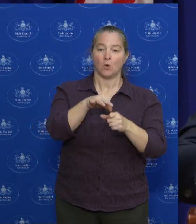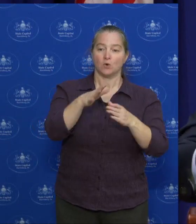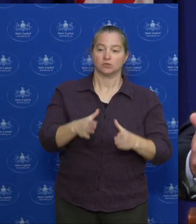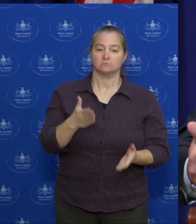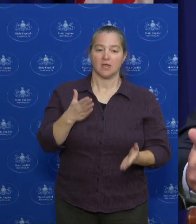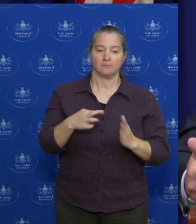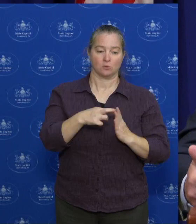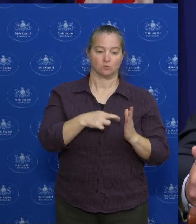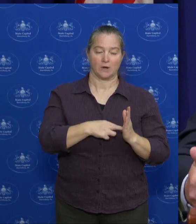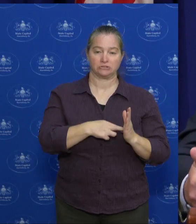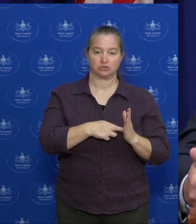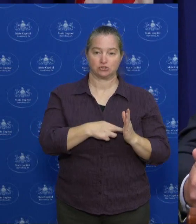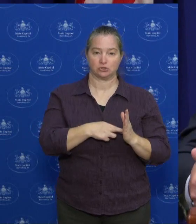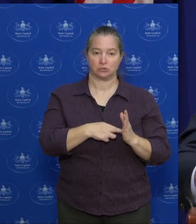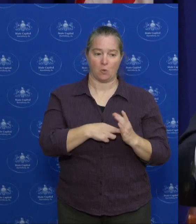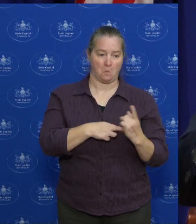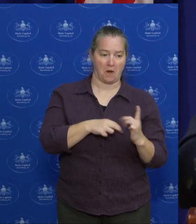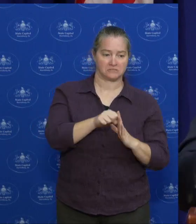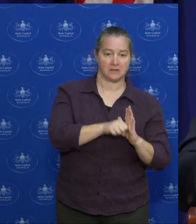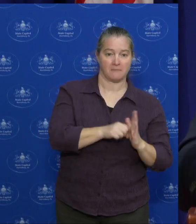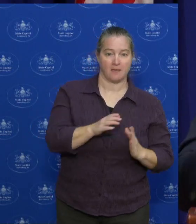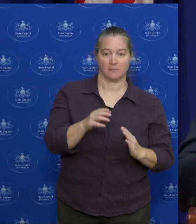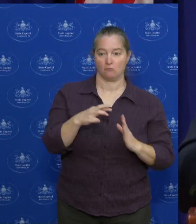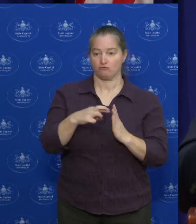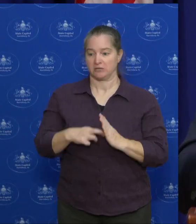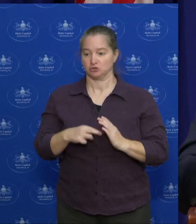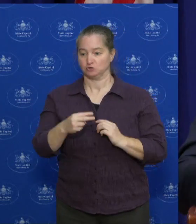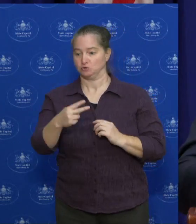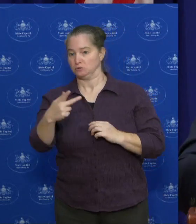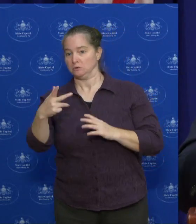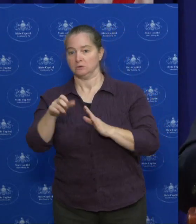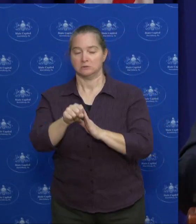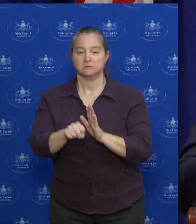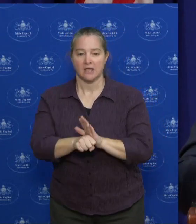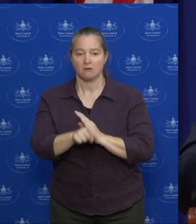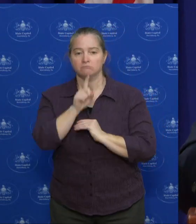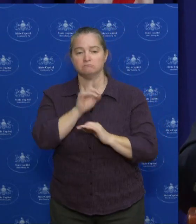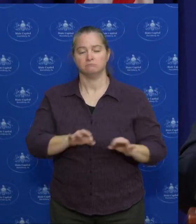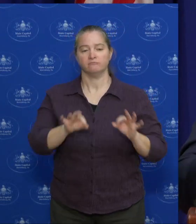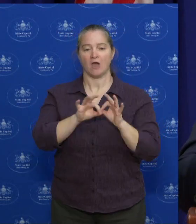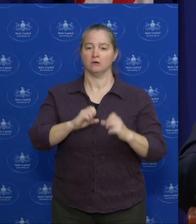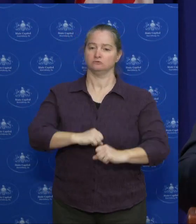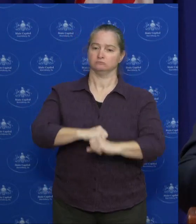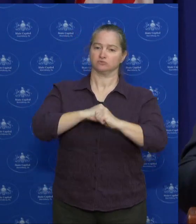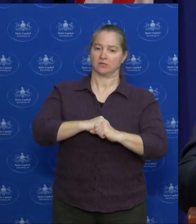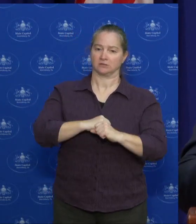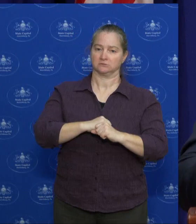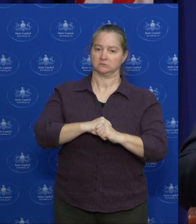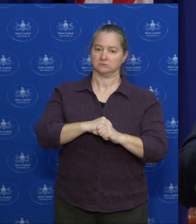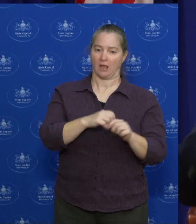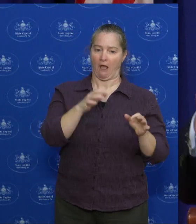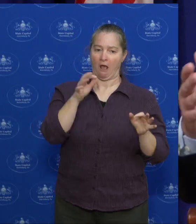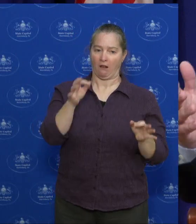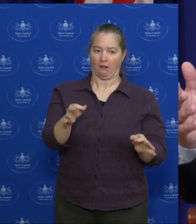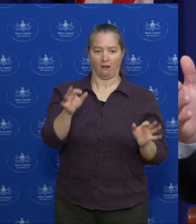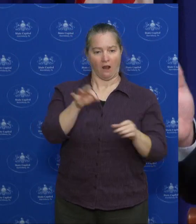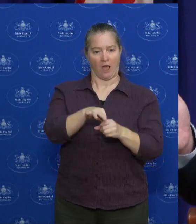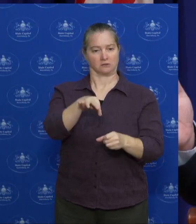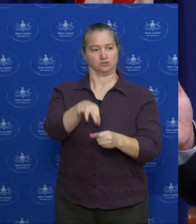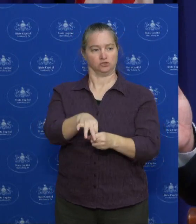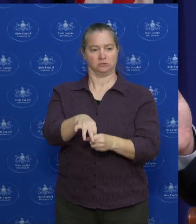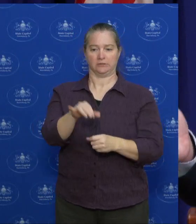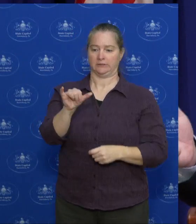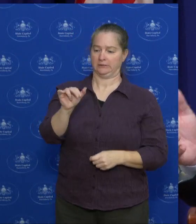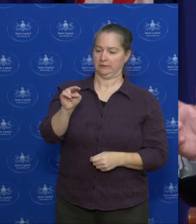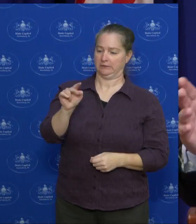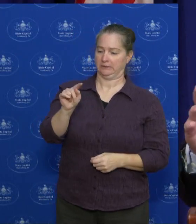be registered in more than one state. It is a very valuable tool to safeguard election integrity. As you've seen, states